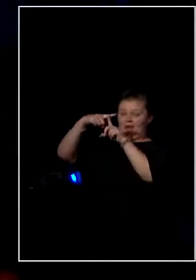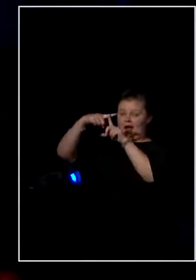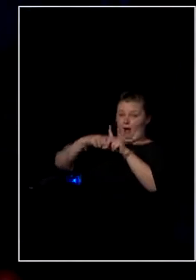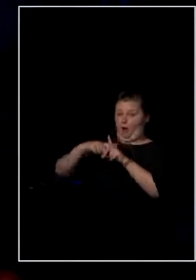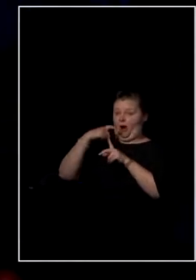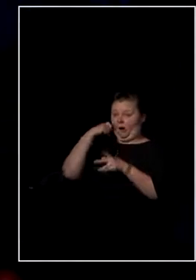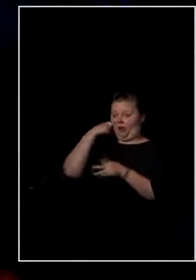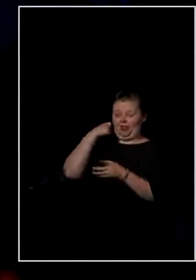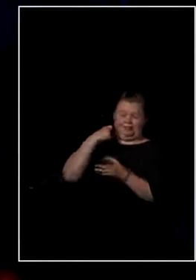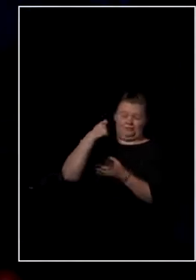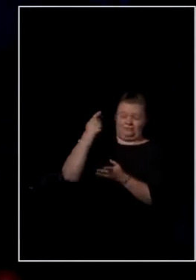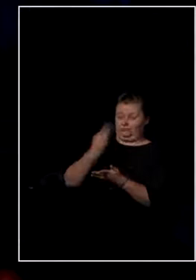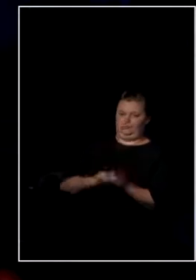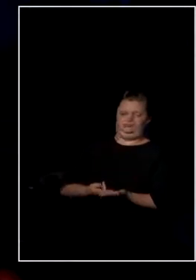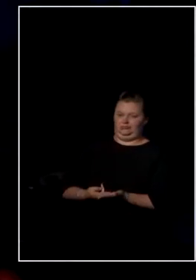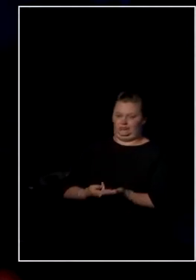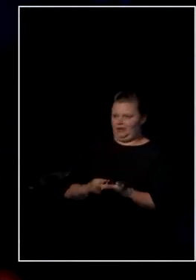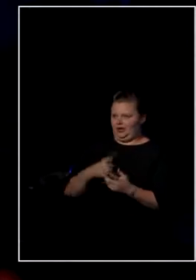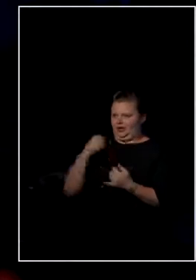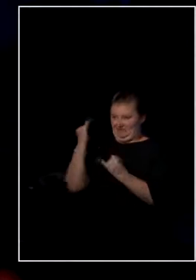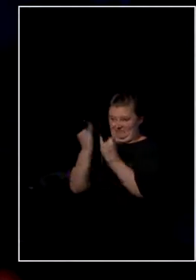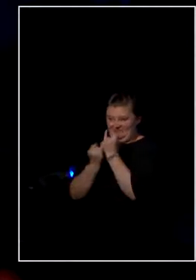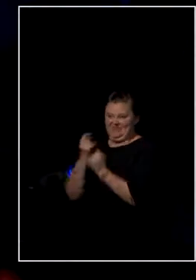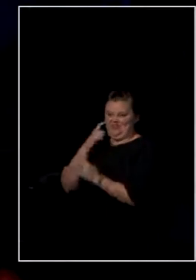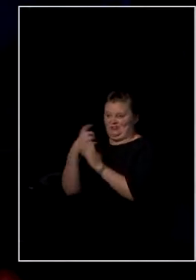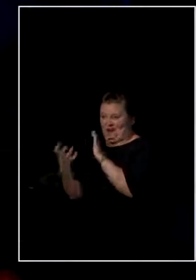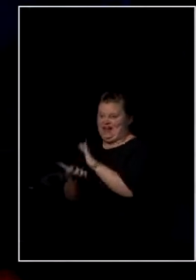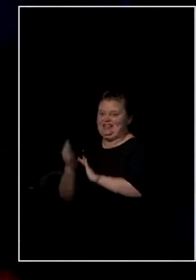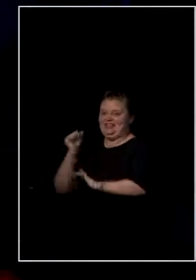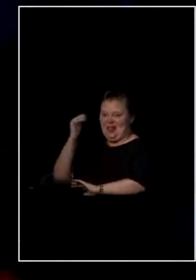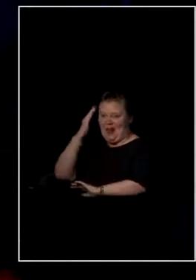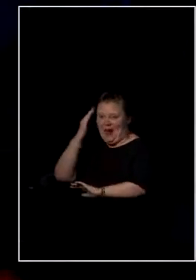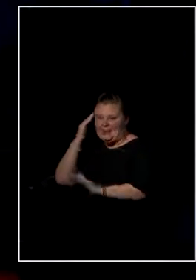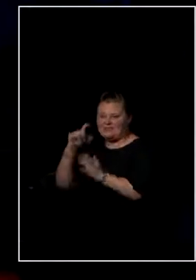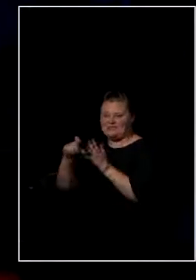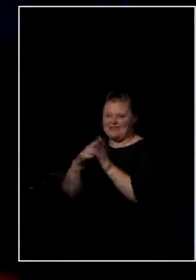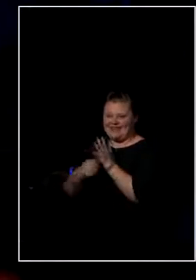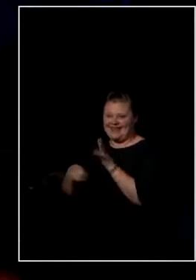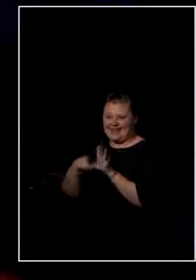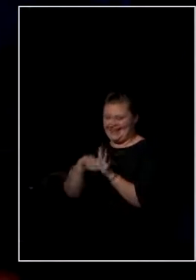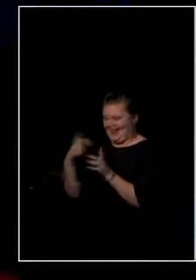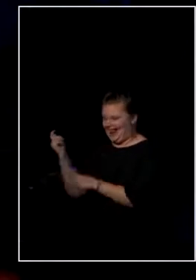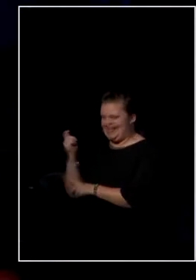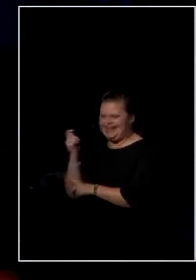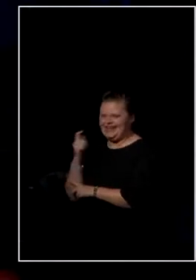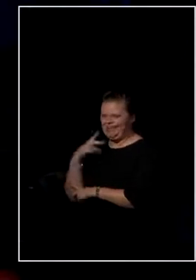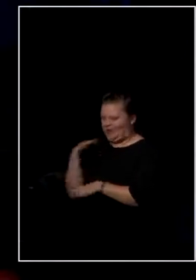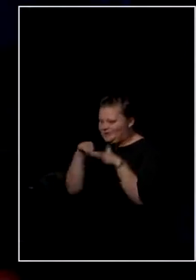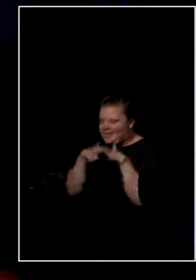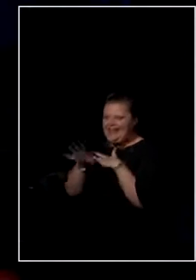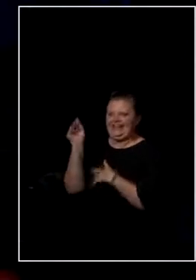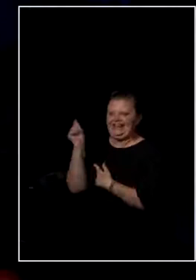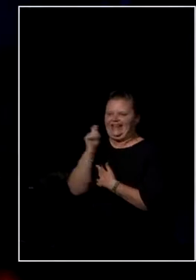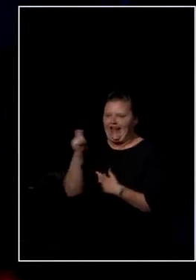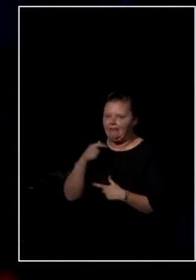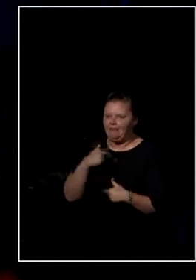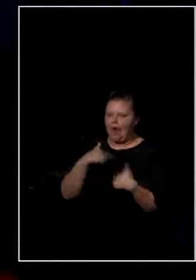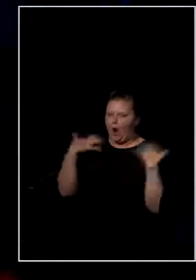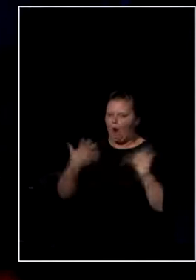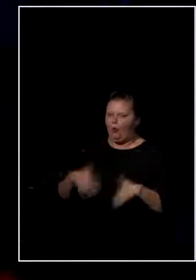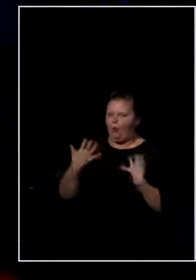knew it was going to happen, was fighting to get home, tried to steal Carly and her mum's cab. Didn't realise till I was in the cab that's how desperate I